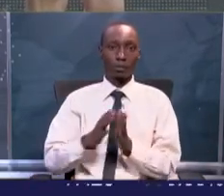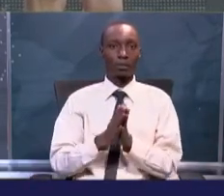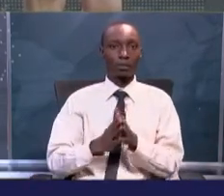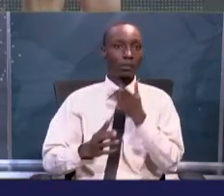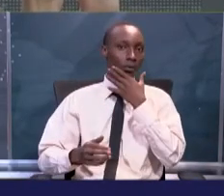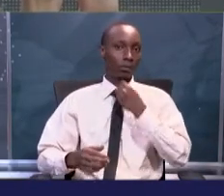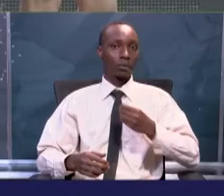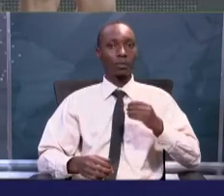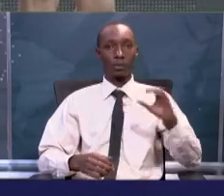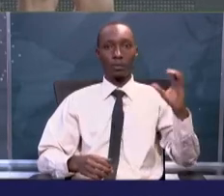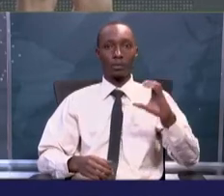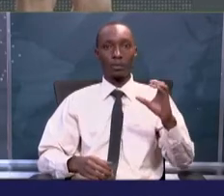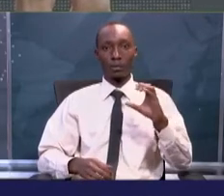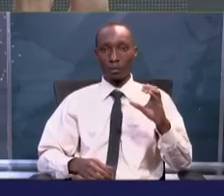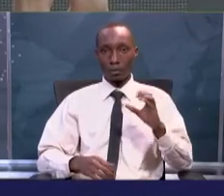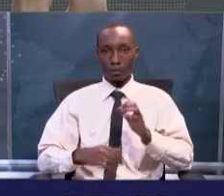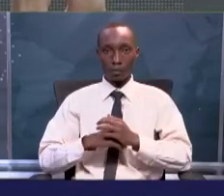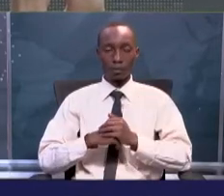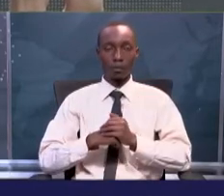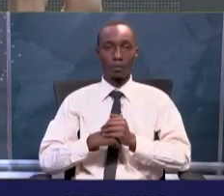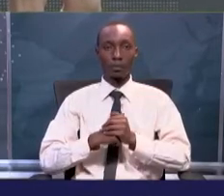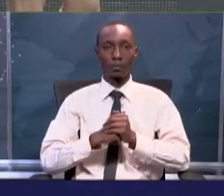Manchester City's Sheikh Mansour.